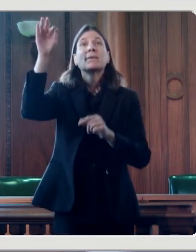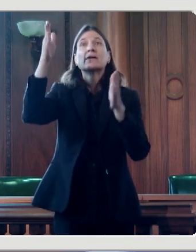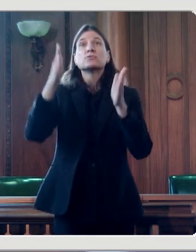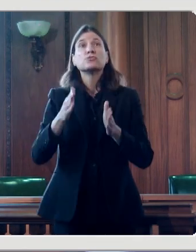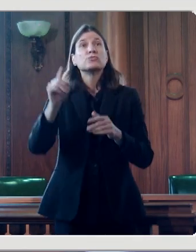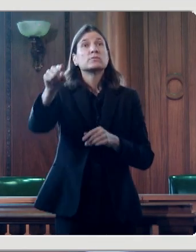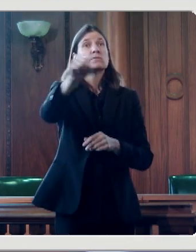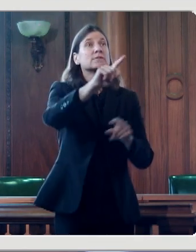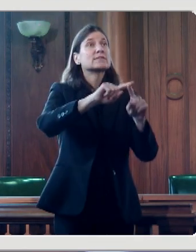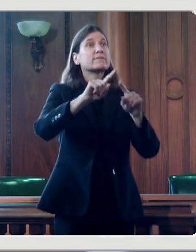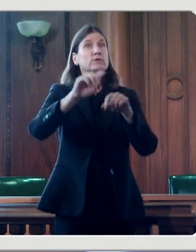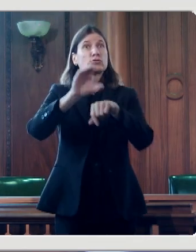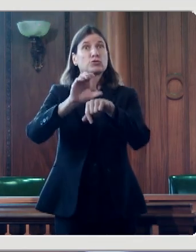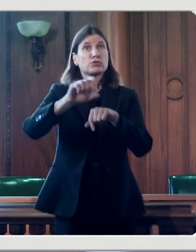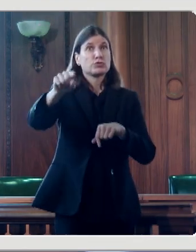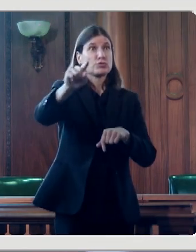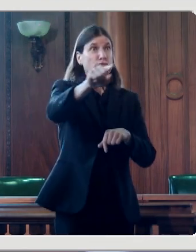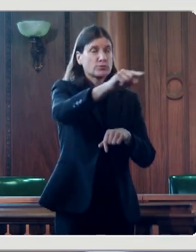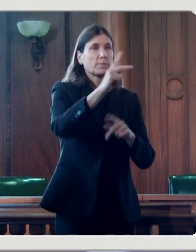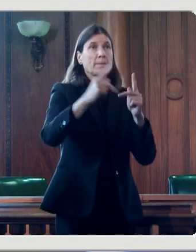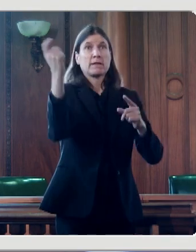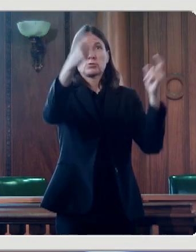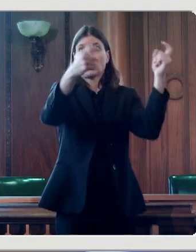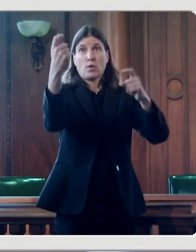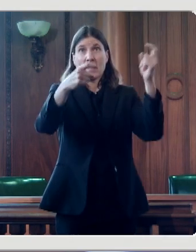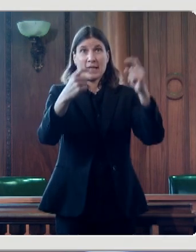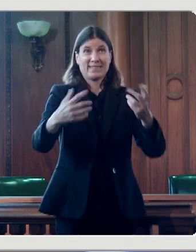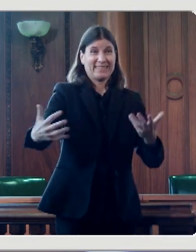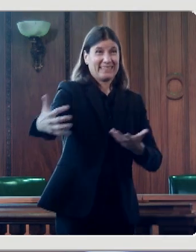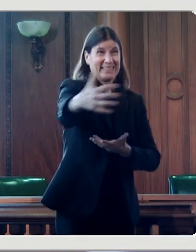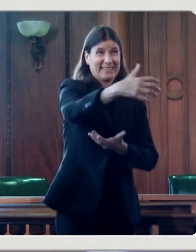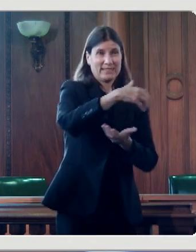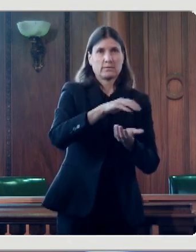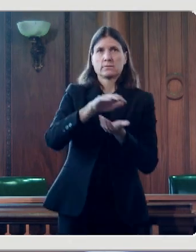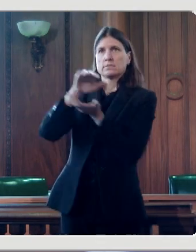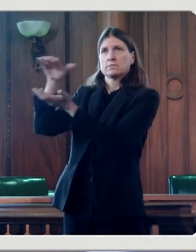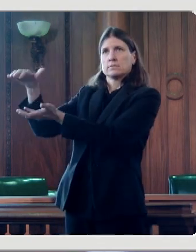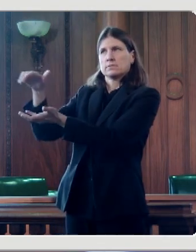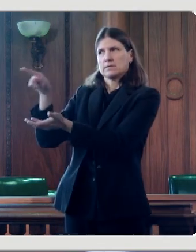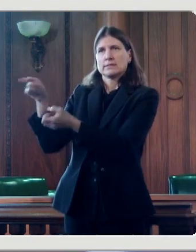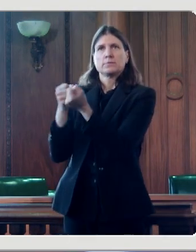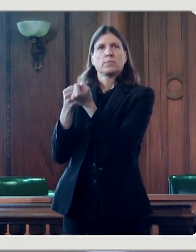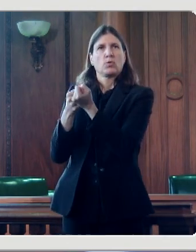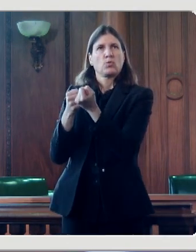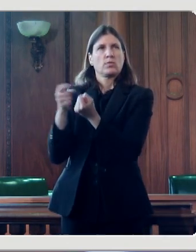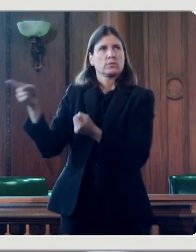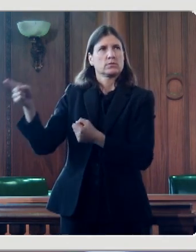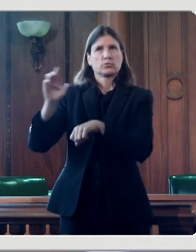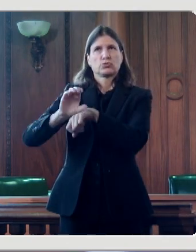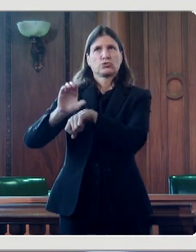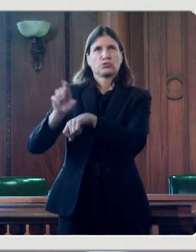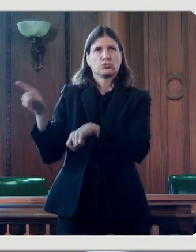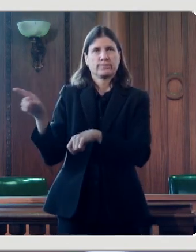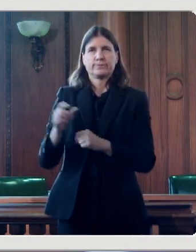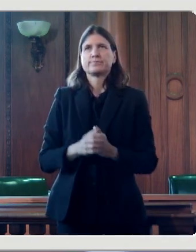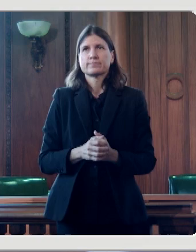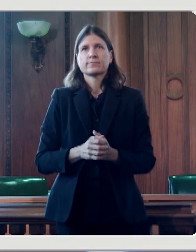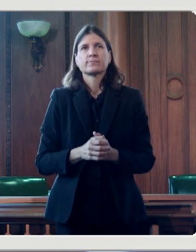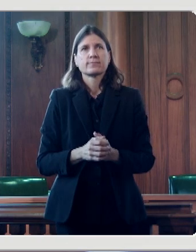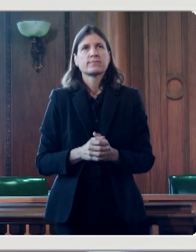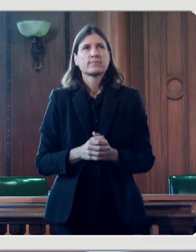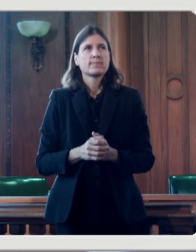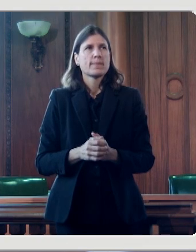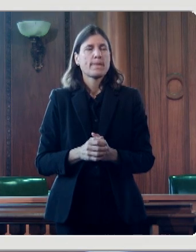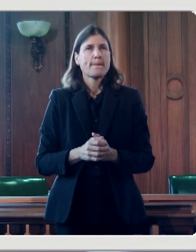that's important to continue the heart and soul of Martin Luther King Church. And I see that